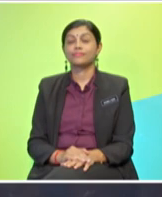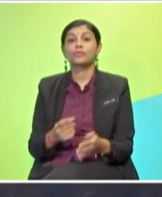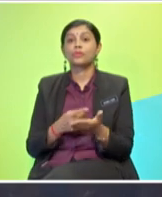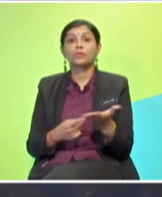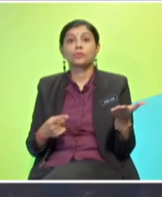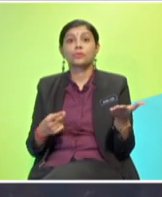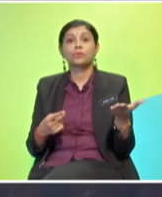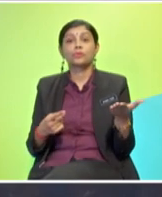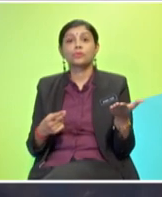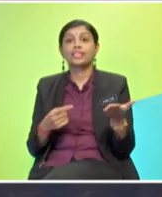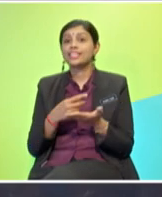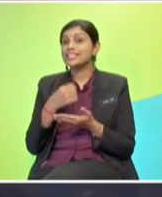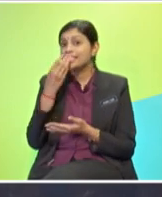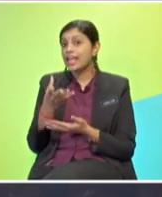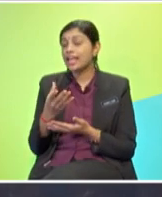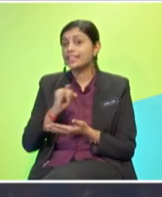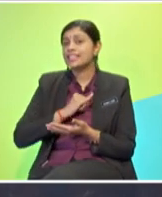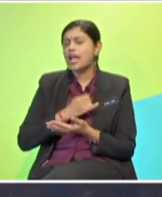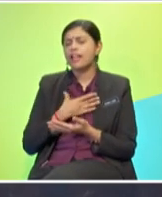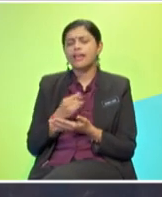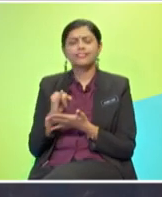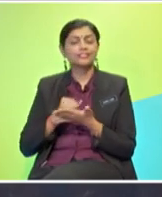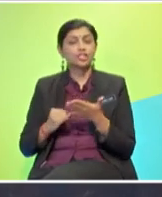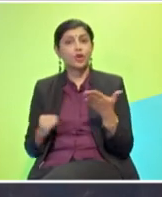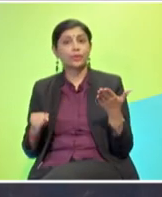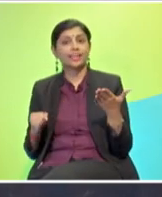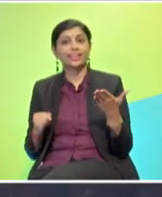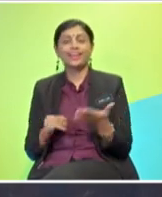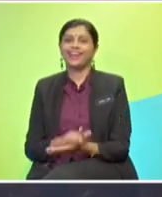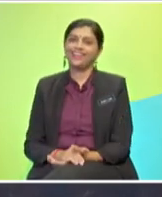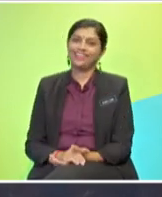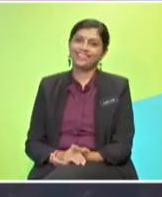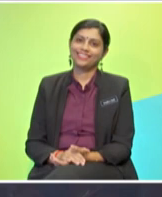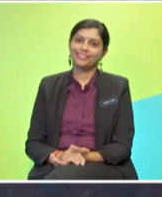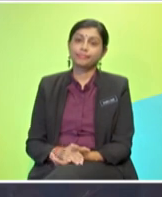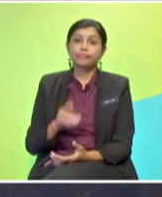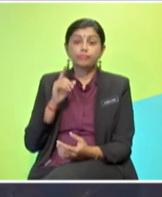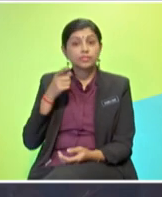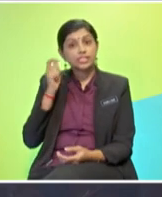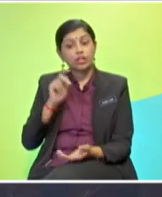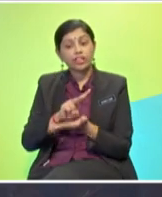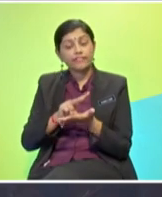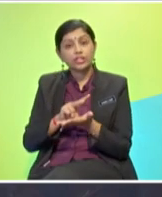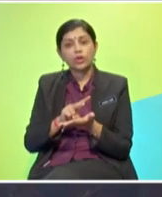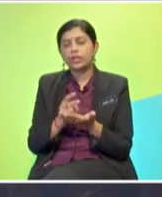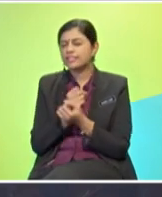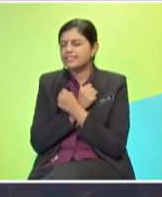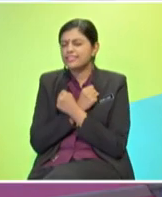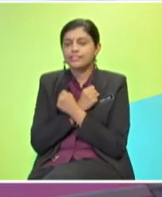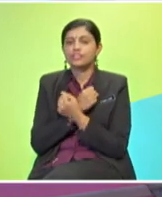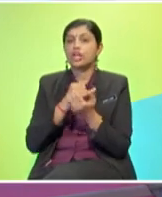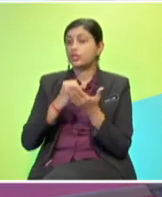Okay. I like drawing. That's what he said, Ashraf Zuhair. Okay, he loves drawing. So drawing